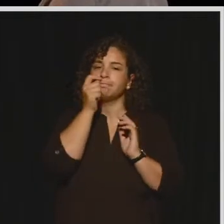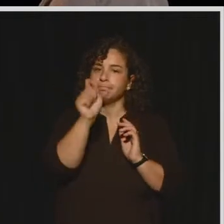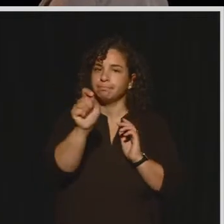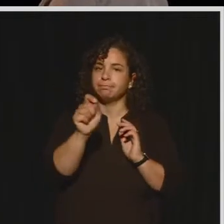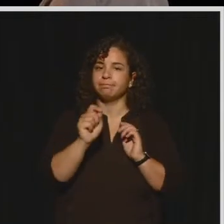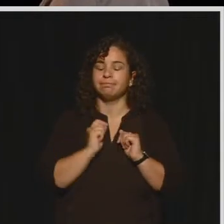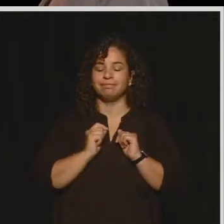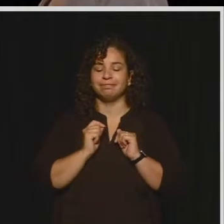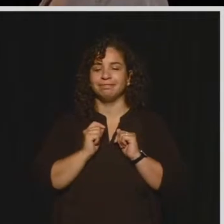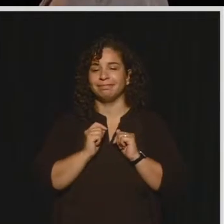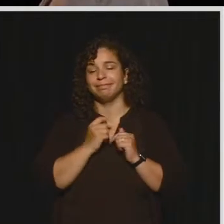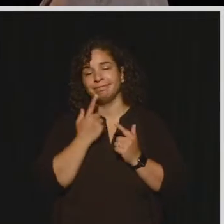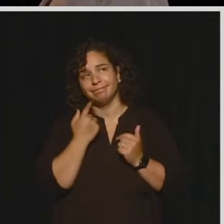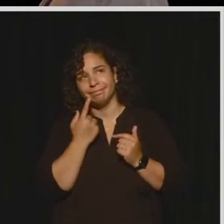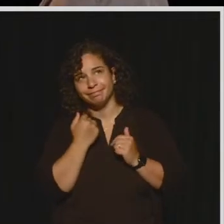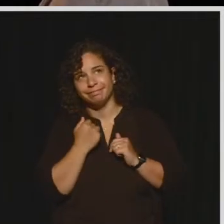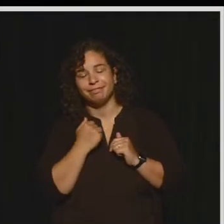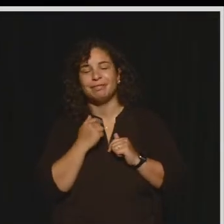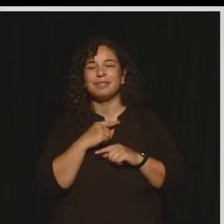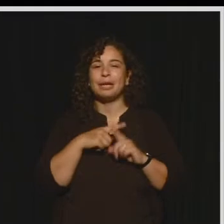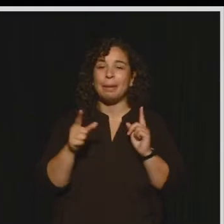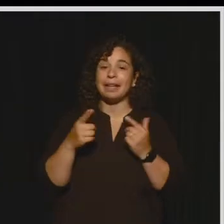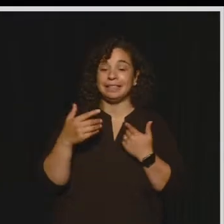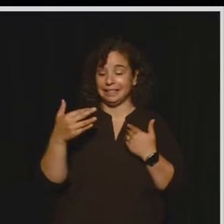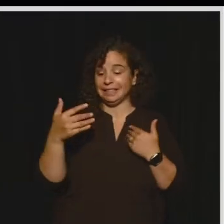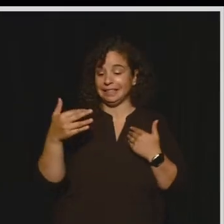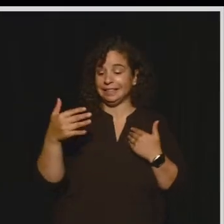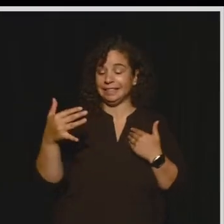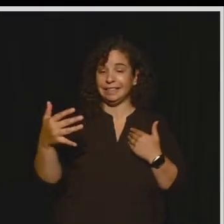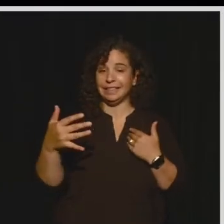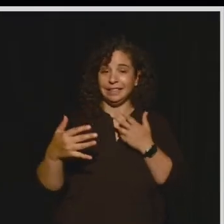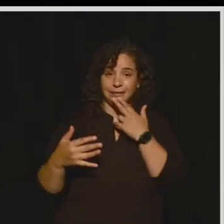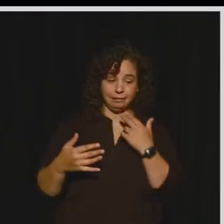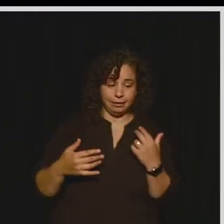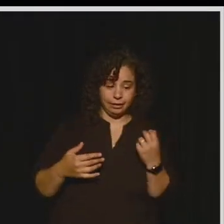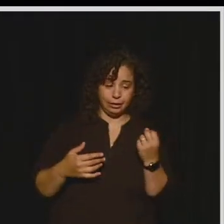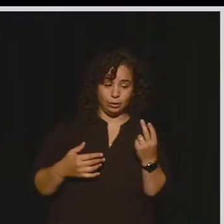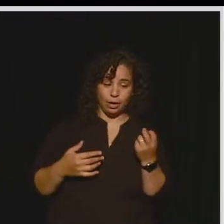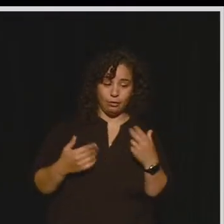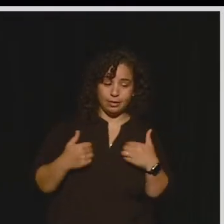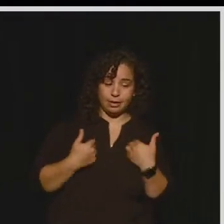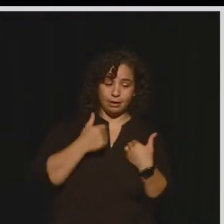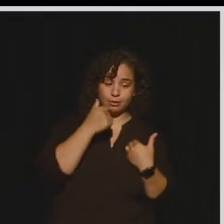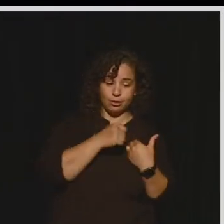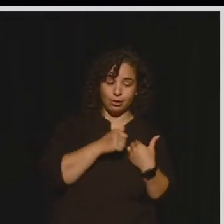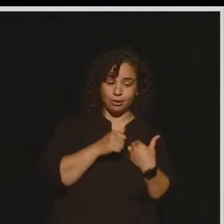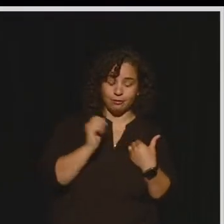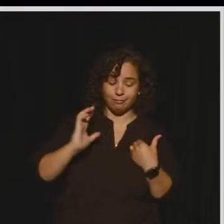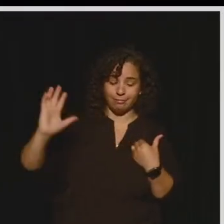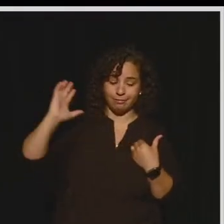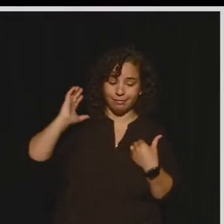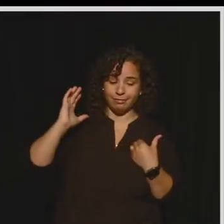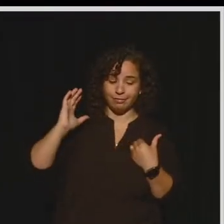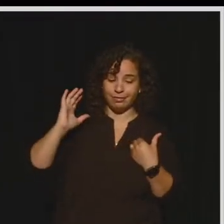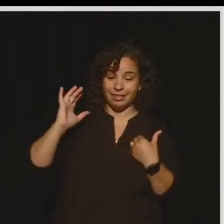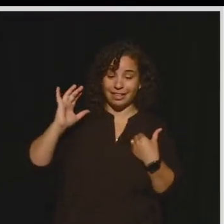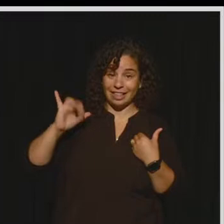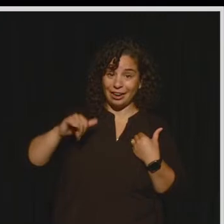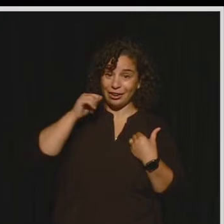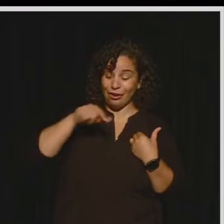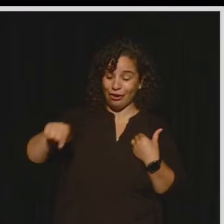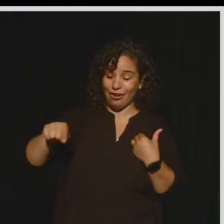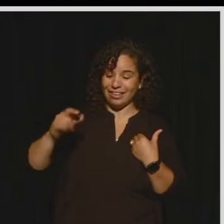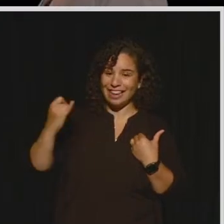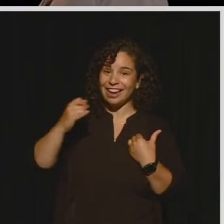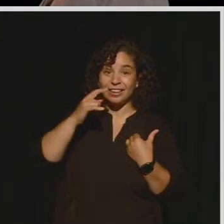Moving forward on all of that story is that 12-year-old young girl is now my wife of 13 years.